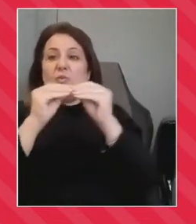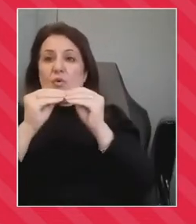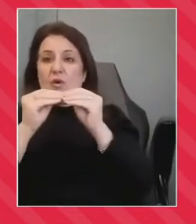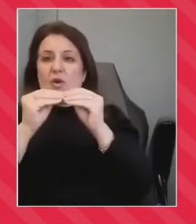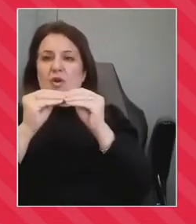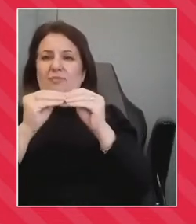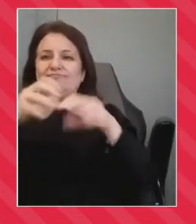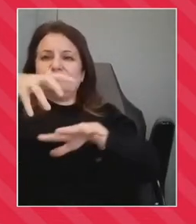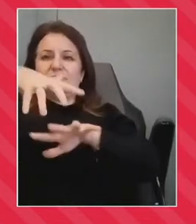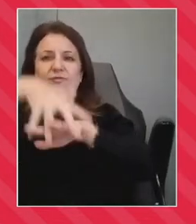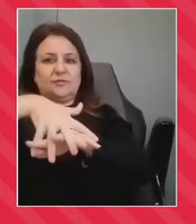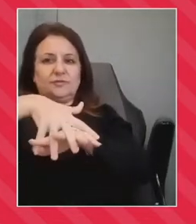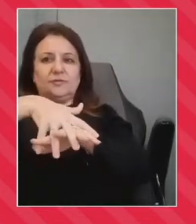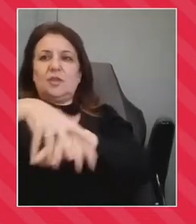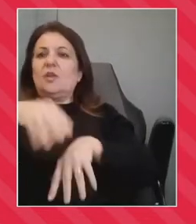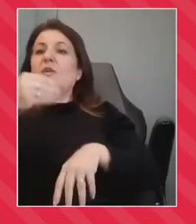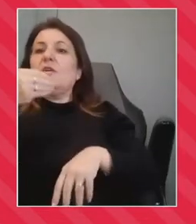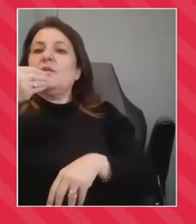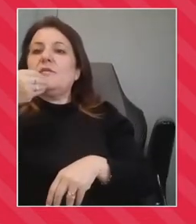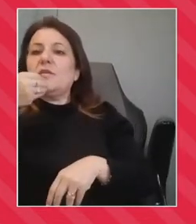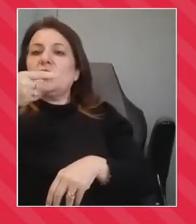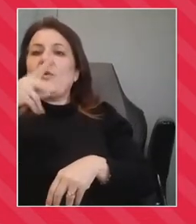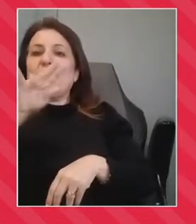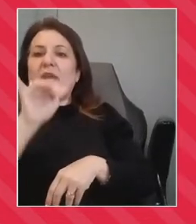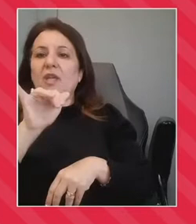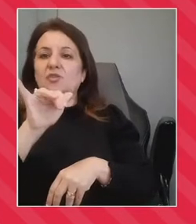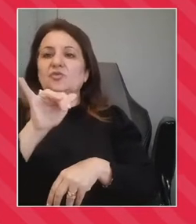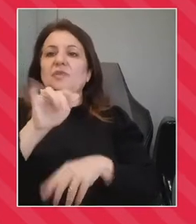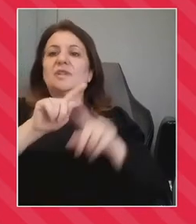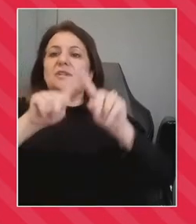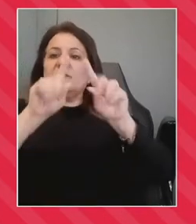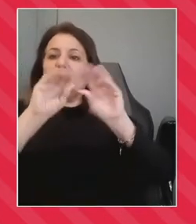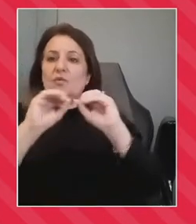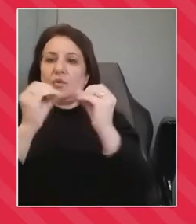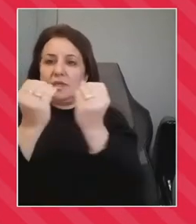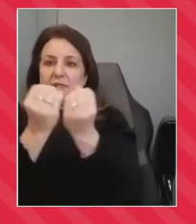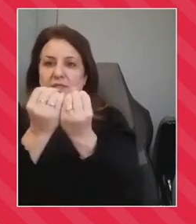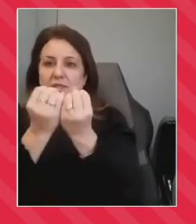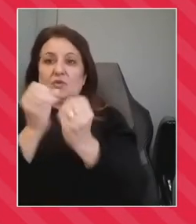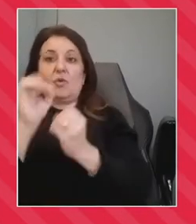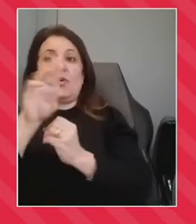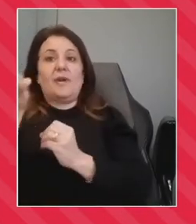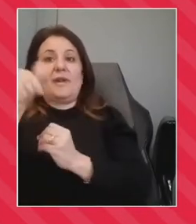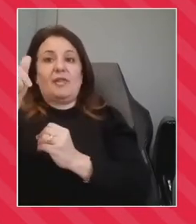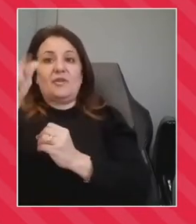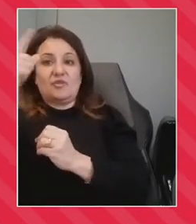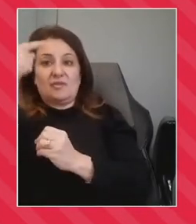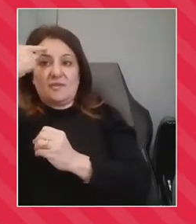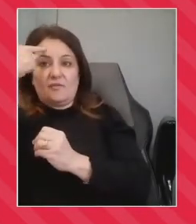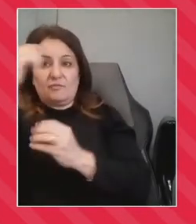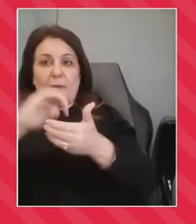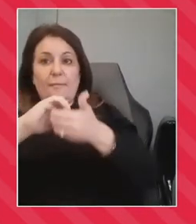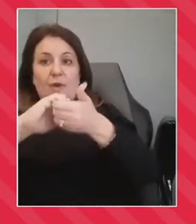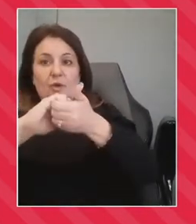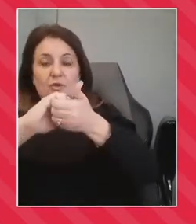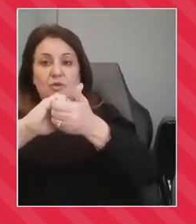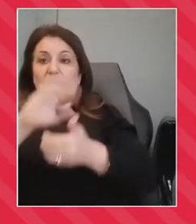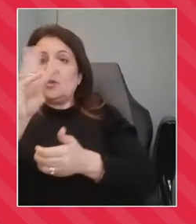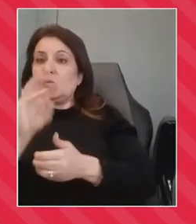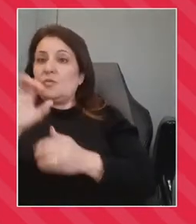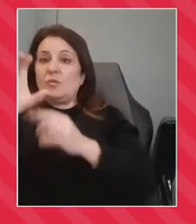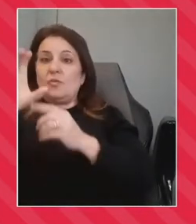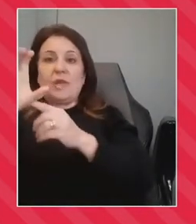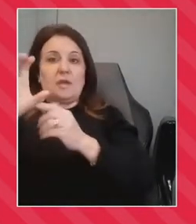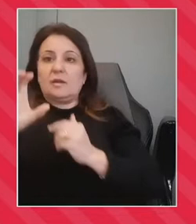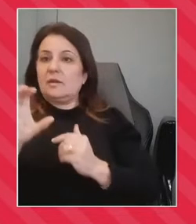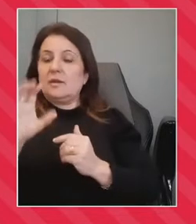food pantries or community-based organizations or other government partners like local WIC agencies or